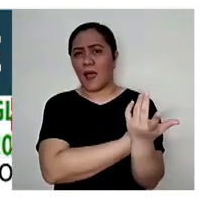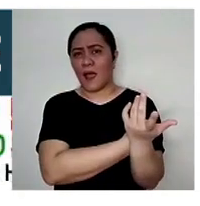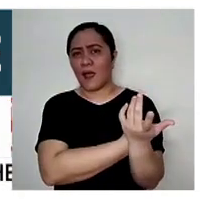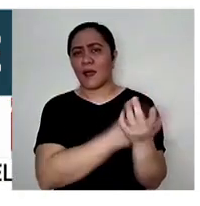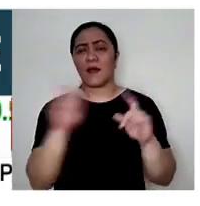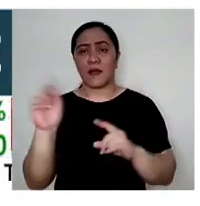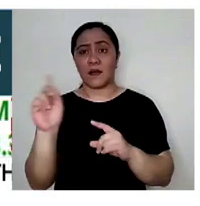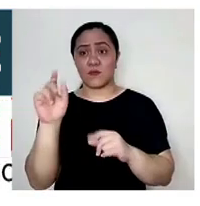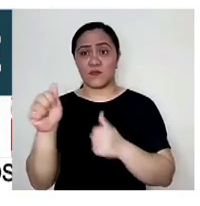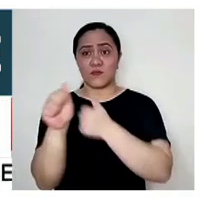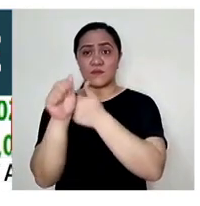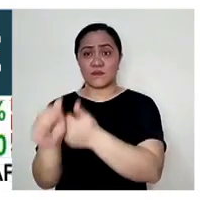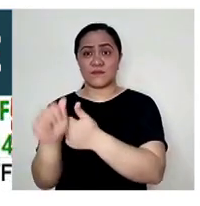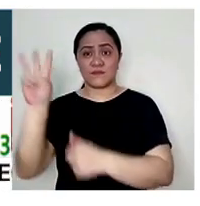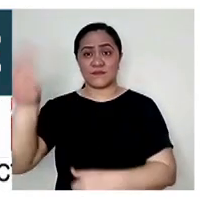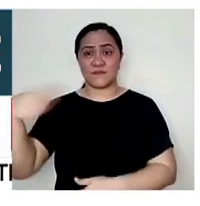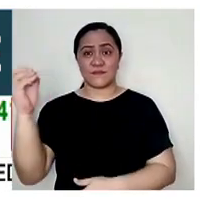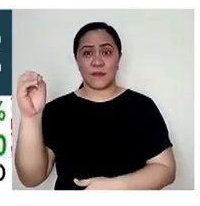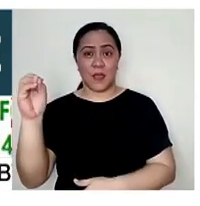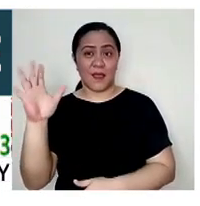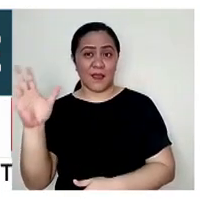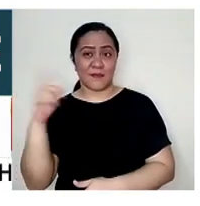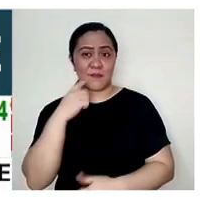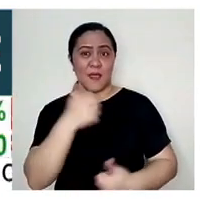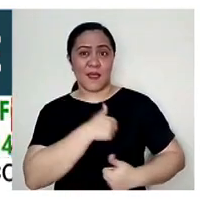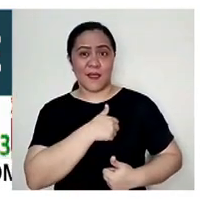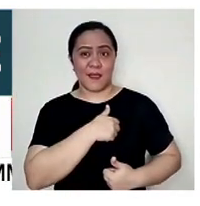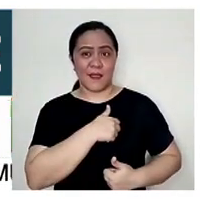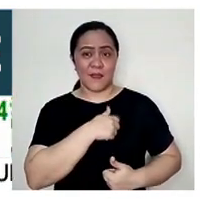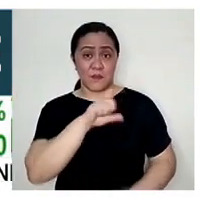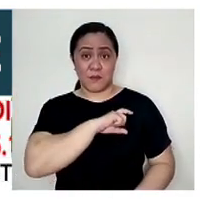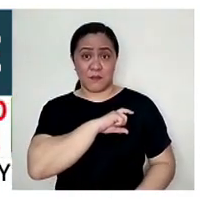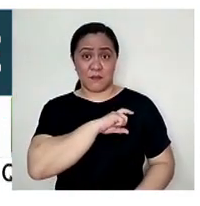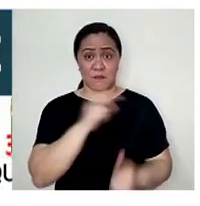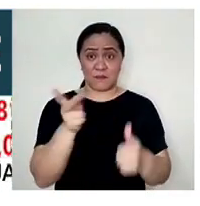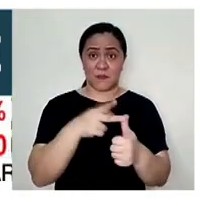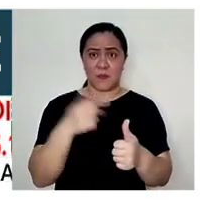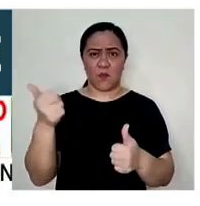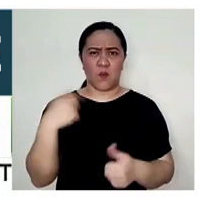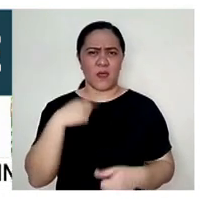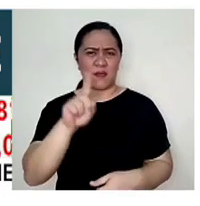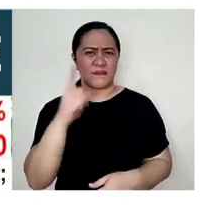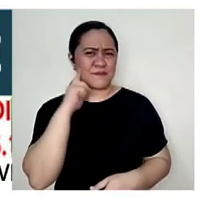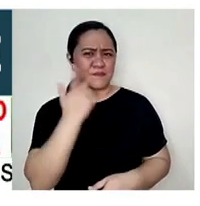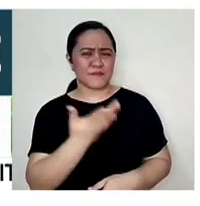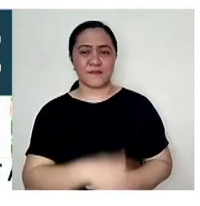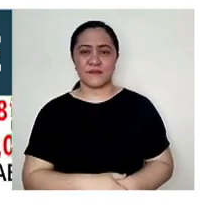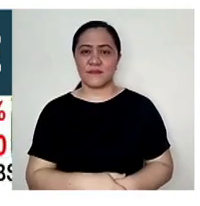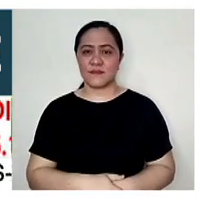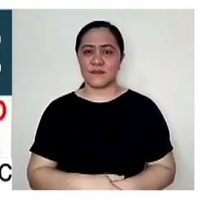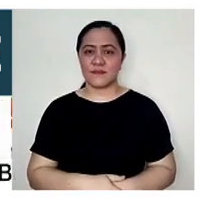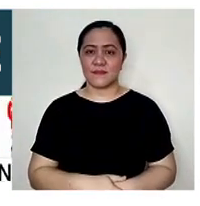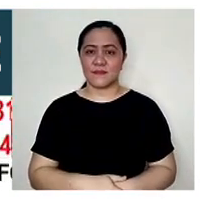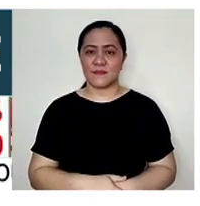that it's the military and the police who should have it first. What do you think about that? Well, maybe, as I said,